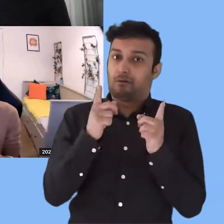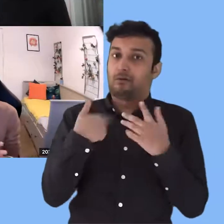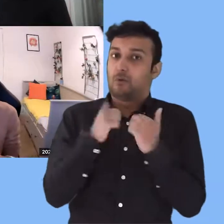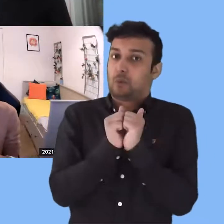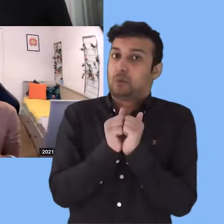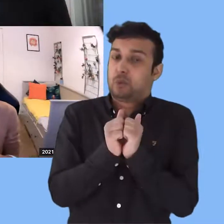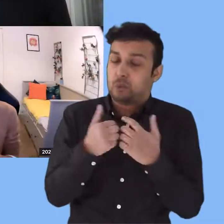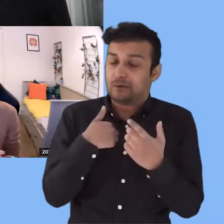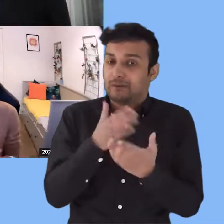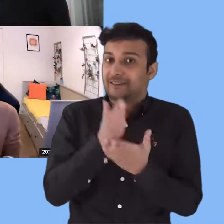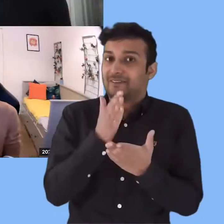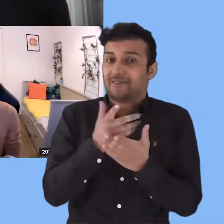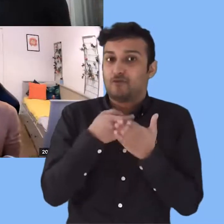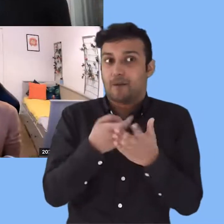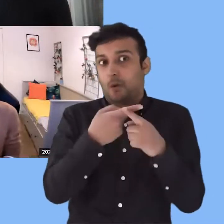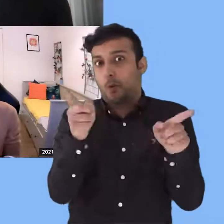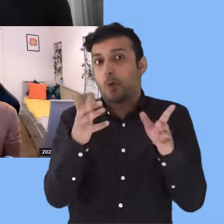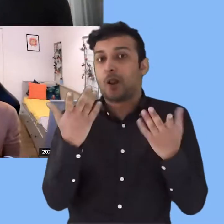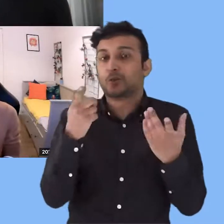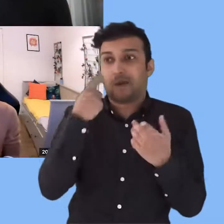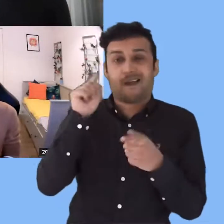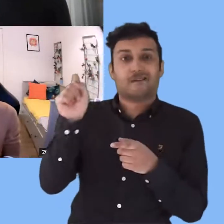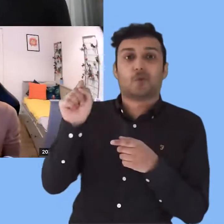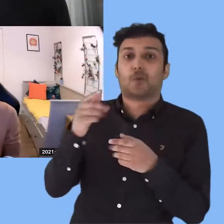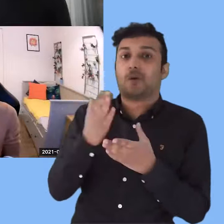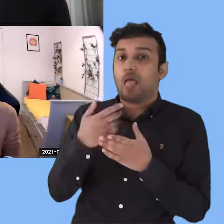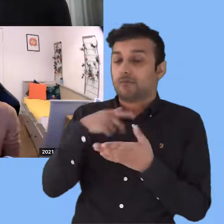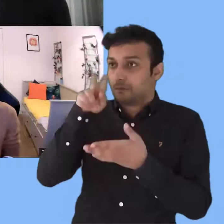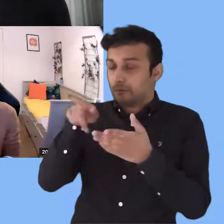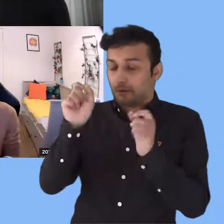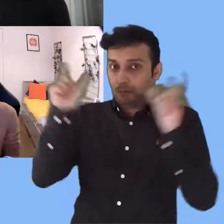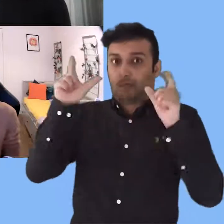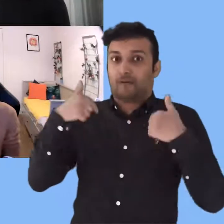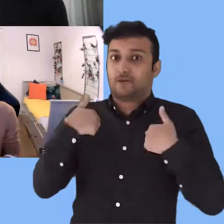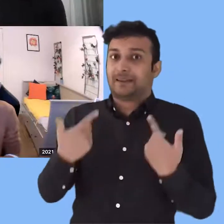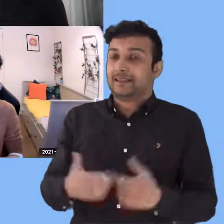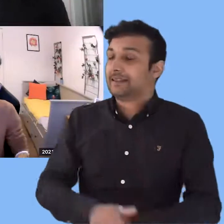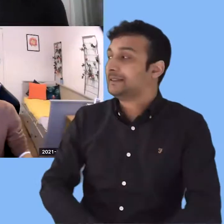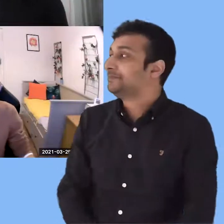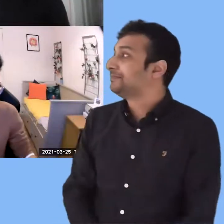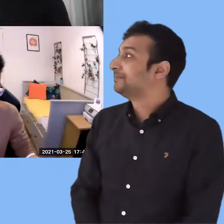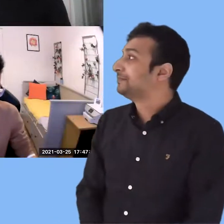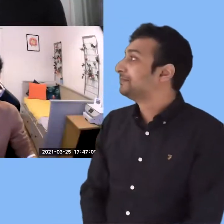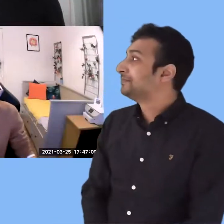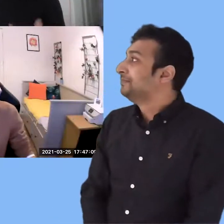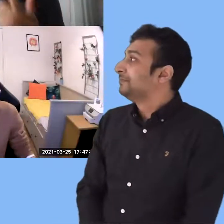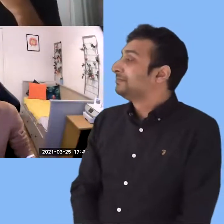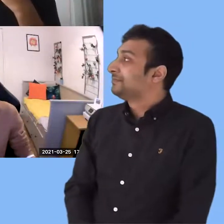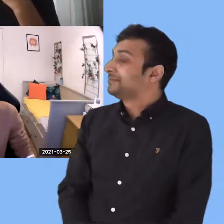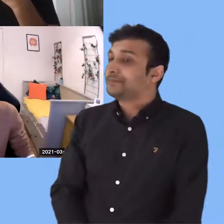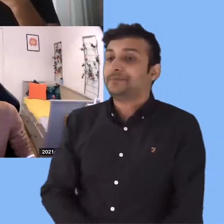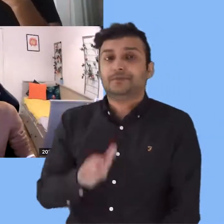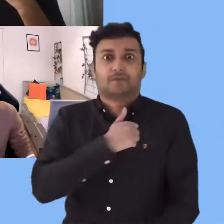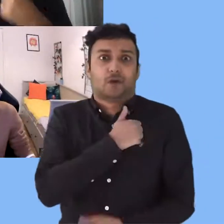Shaddai. As I think, sorry, Shaddai. No, you go. I was just going to say, as I was thinking about us all being here on the screen, I